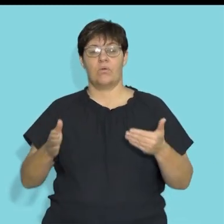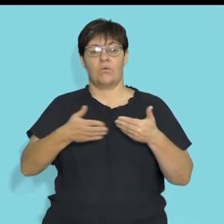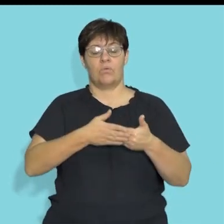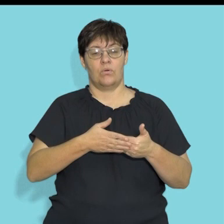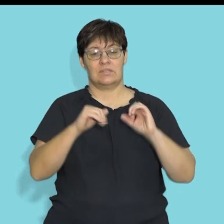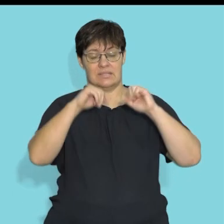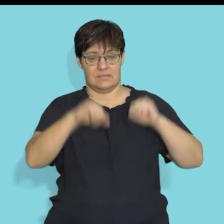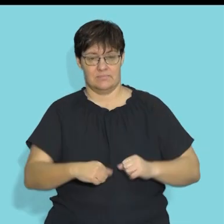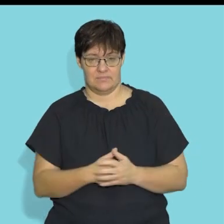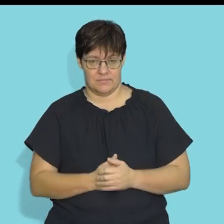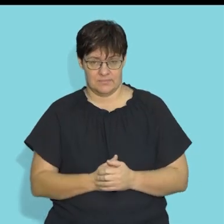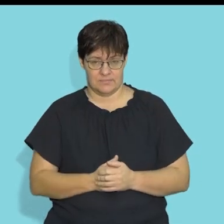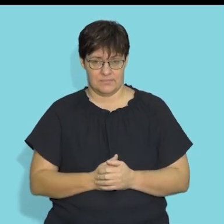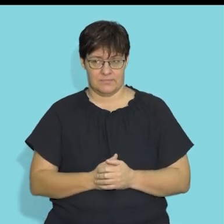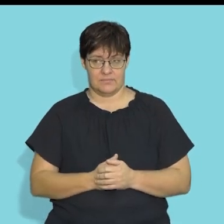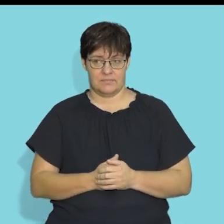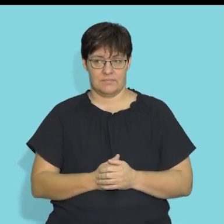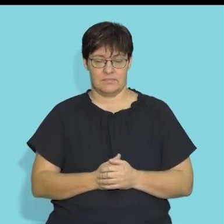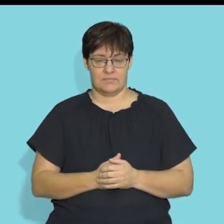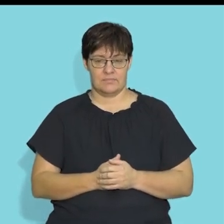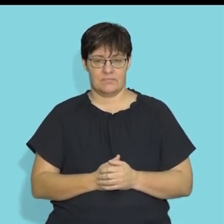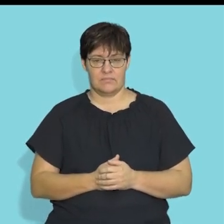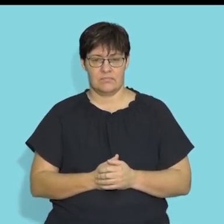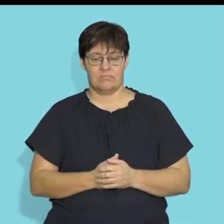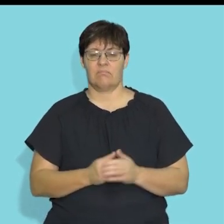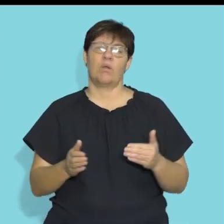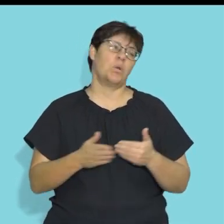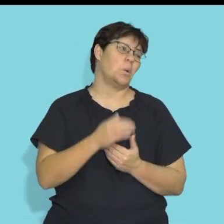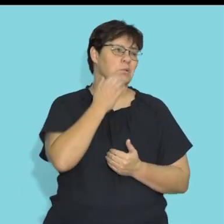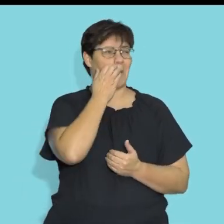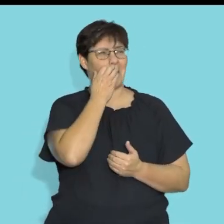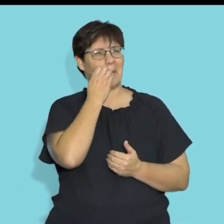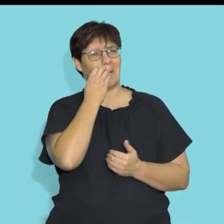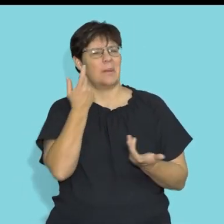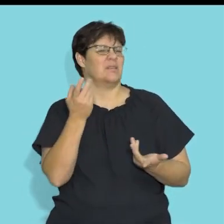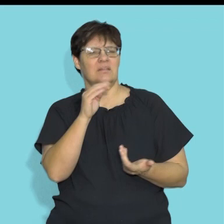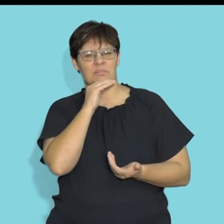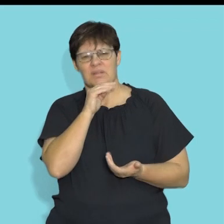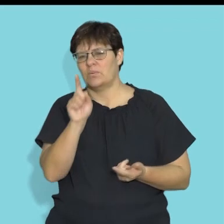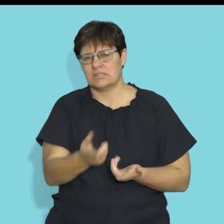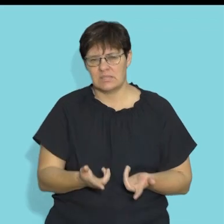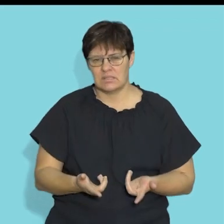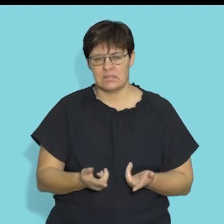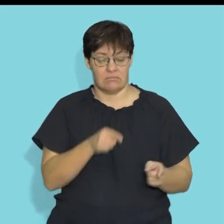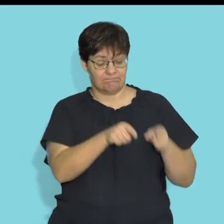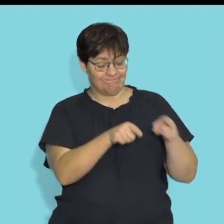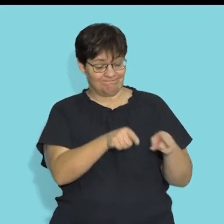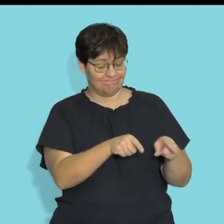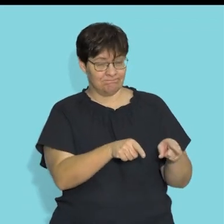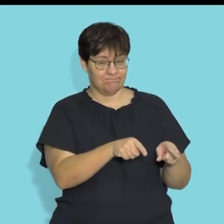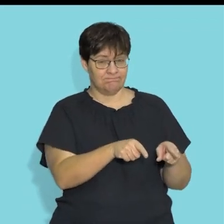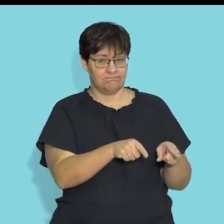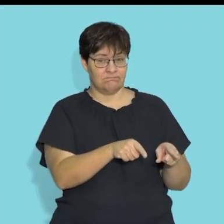Next, I would like us to look at closed system. Now, closed can mean something where we have